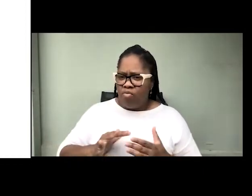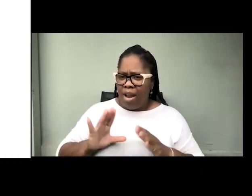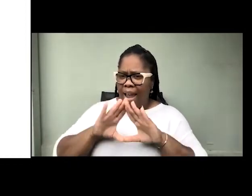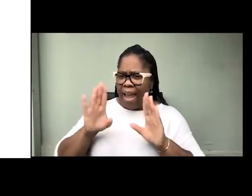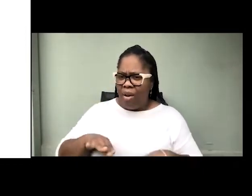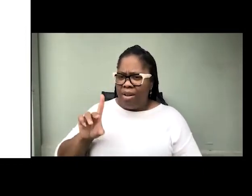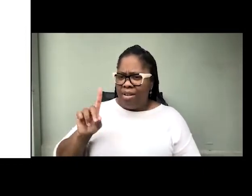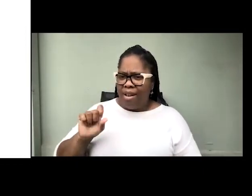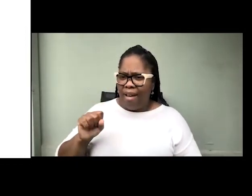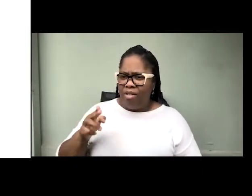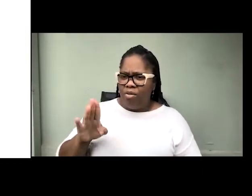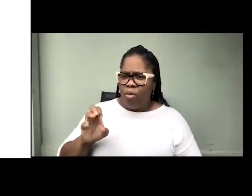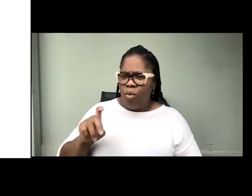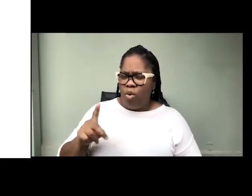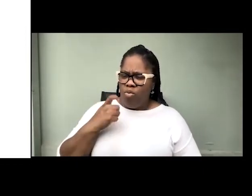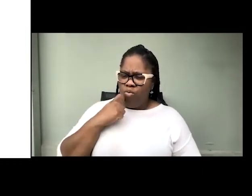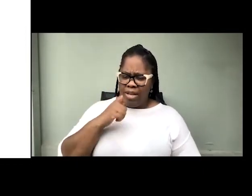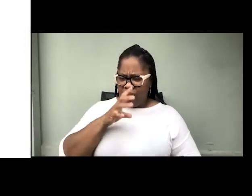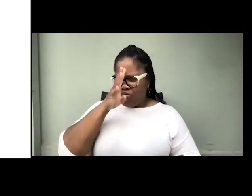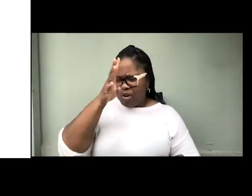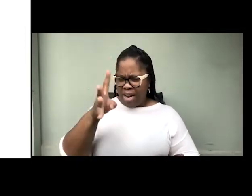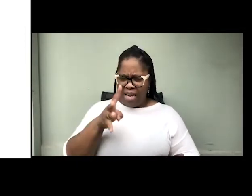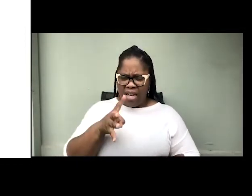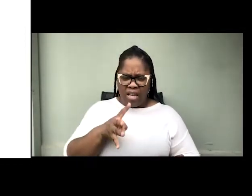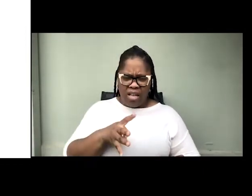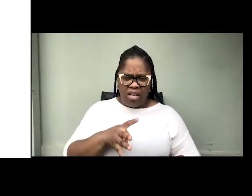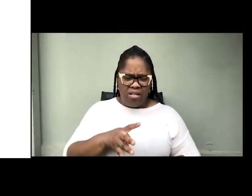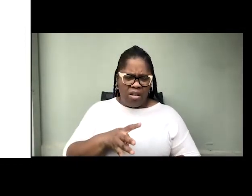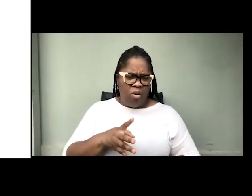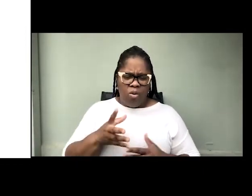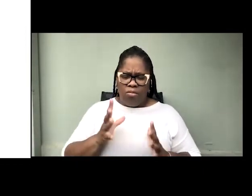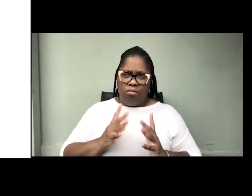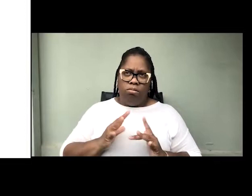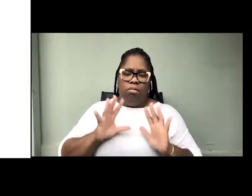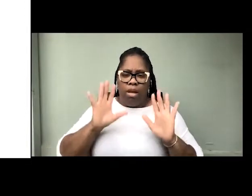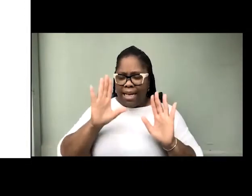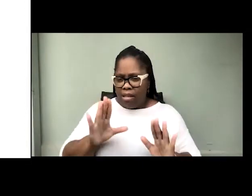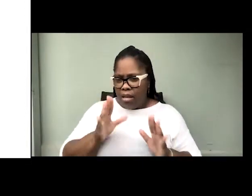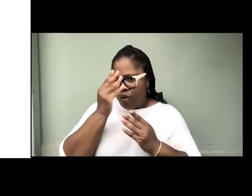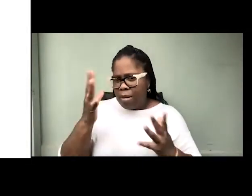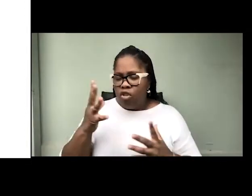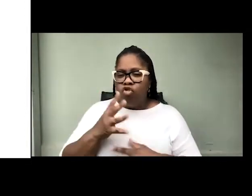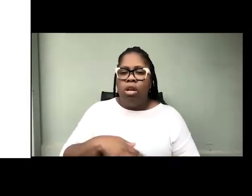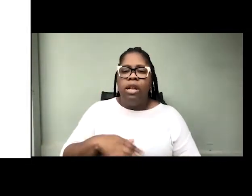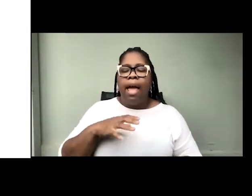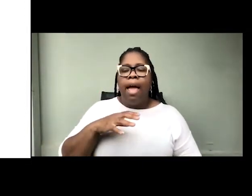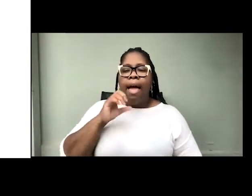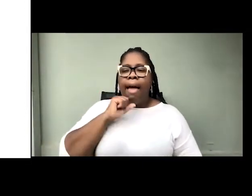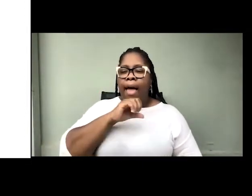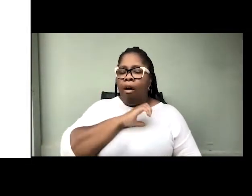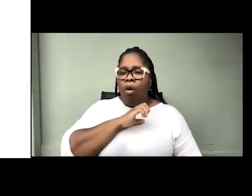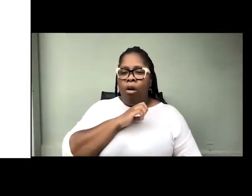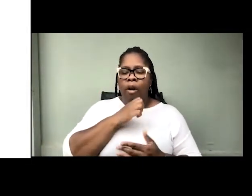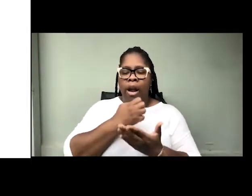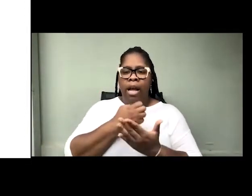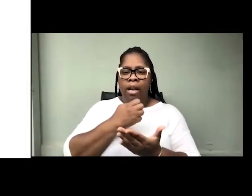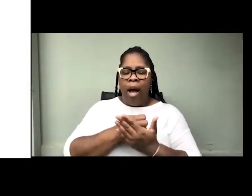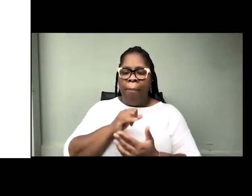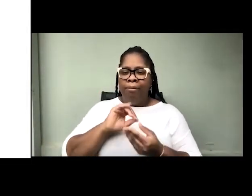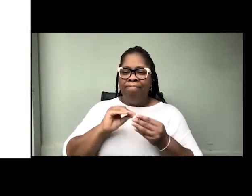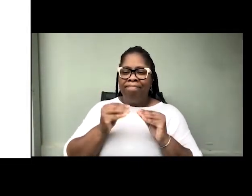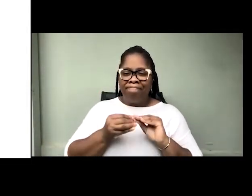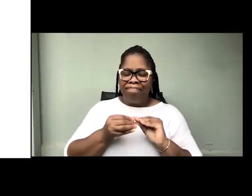been hatched recently. So excellent information on here. Elder Economic Index is really, I think, valuable to